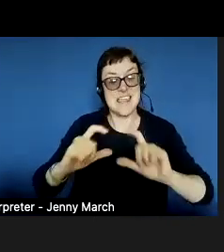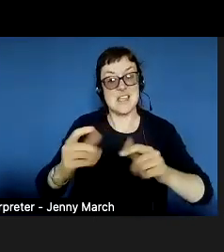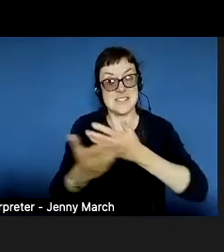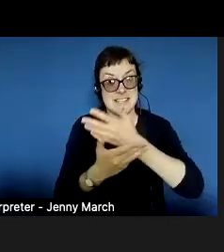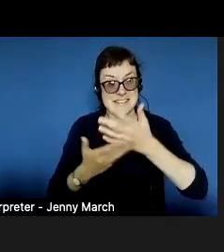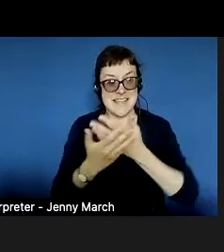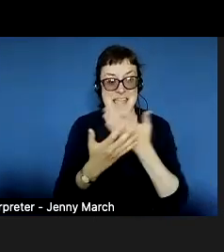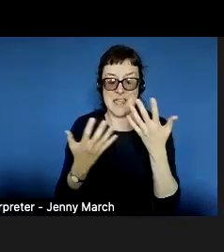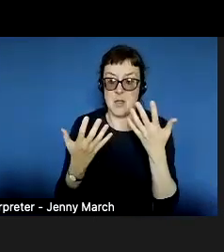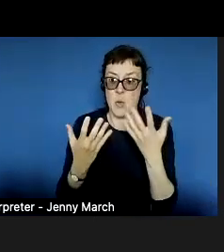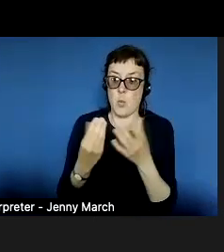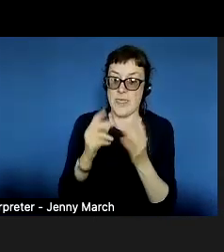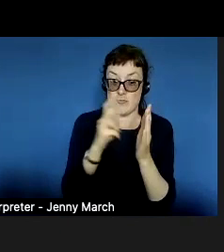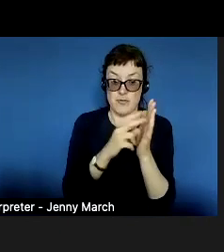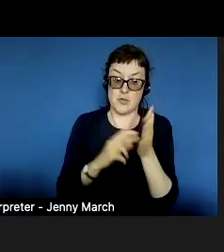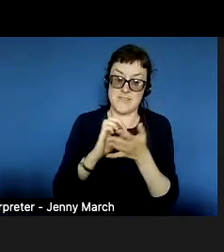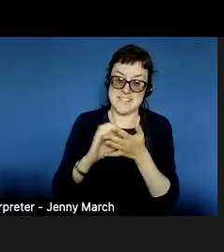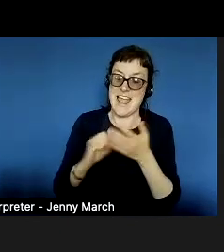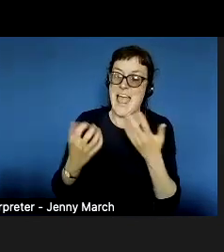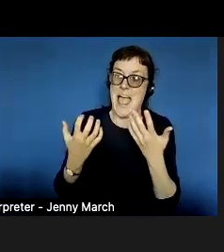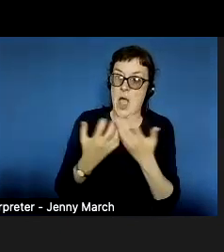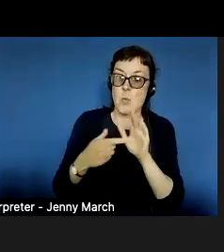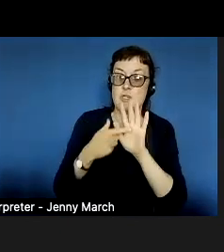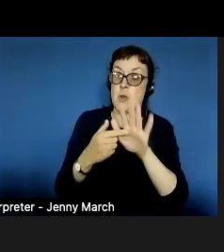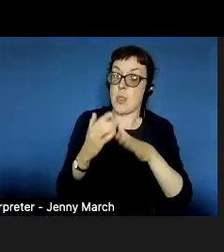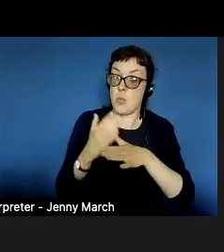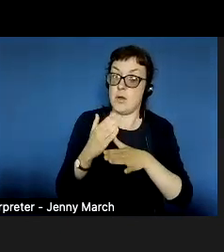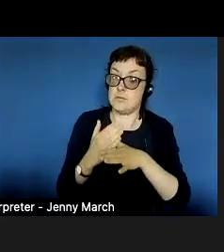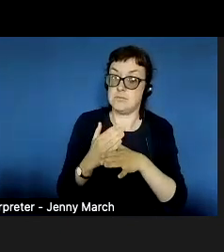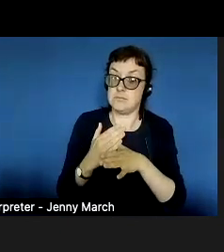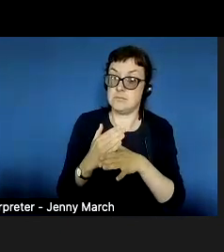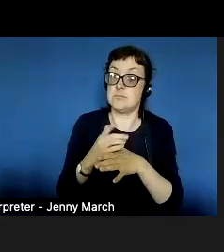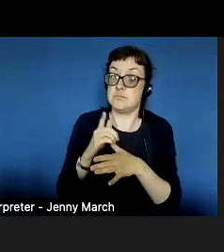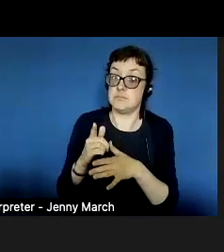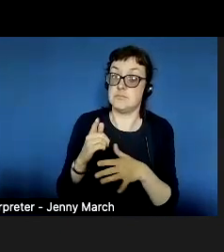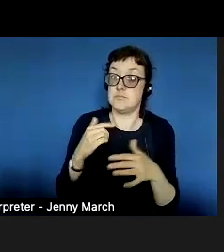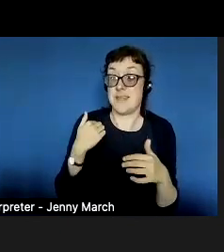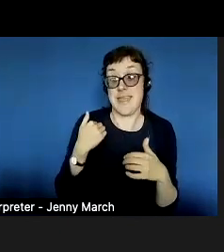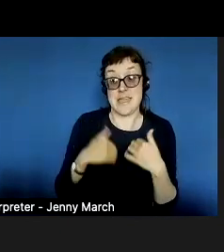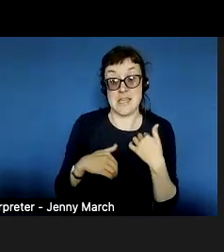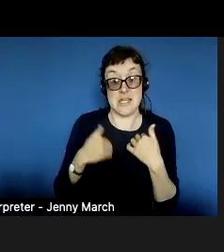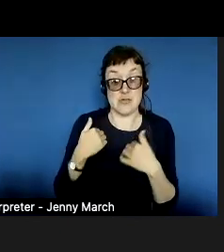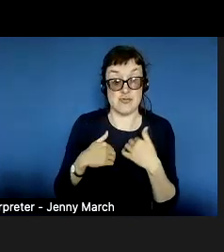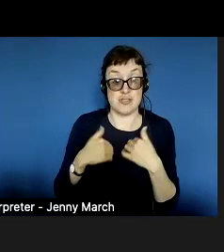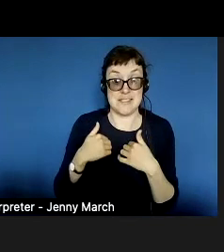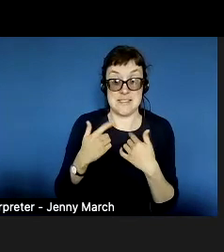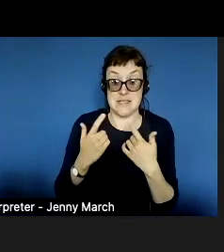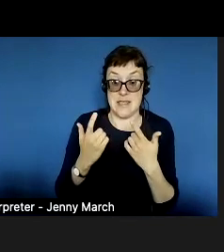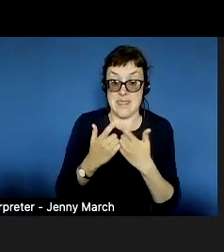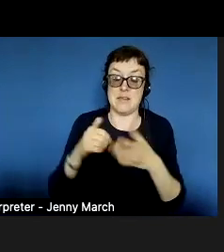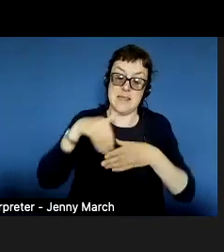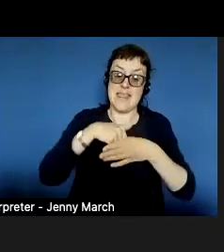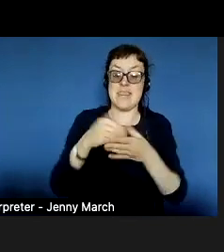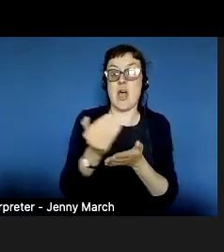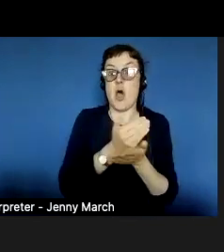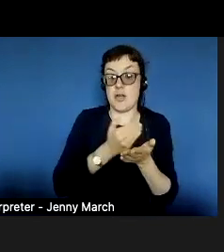having with the Records Office about being able to show the work, which I think is also a really interesting part of the Vaudreuil Archive story, and